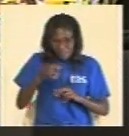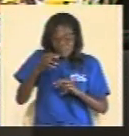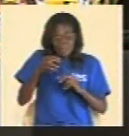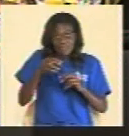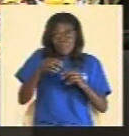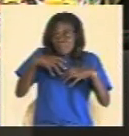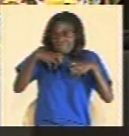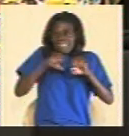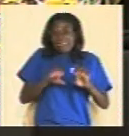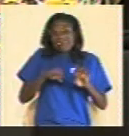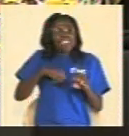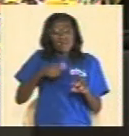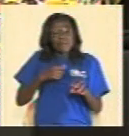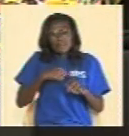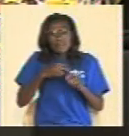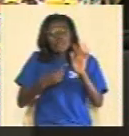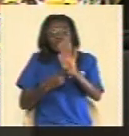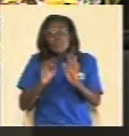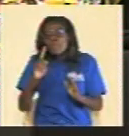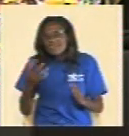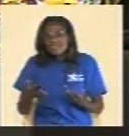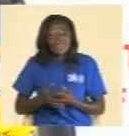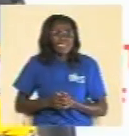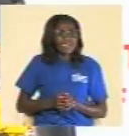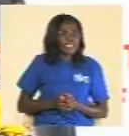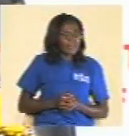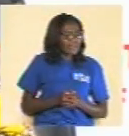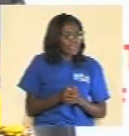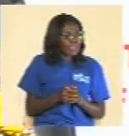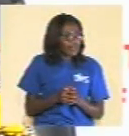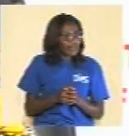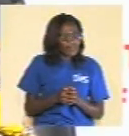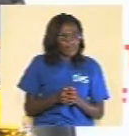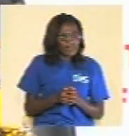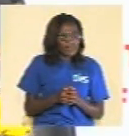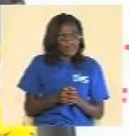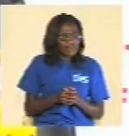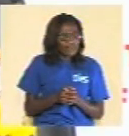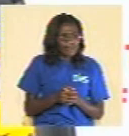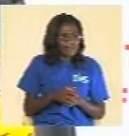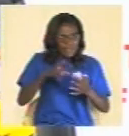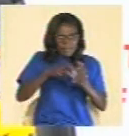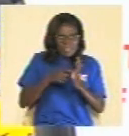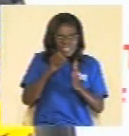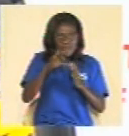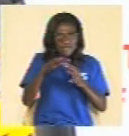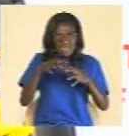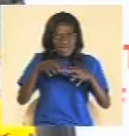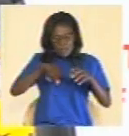Okay, once again, I repeat, the most damage that we get is in long-standing